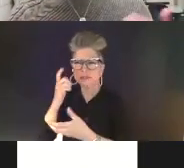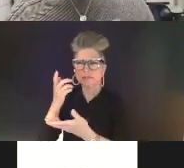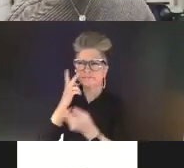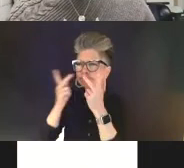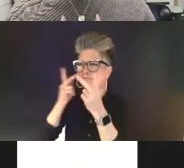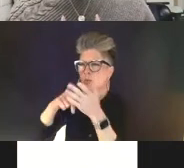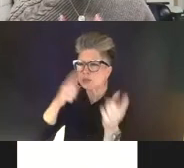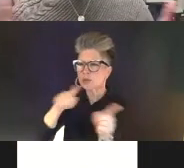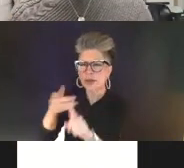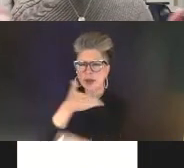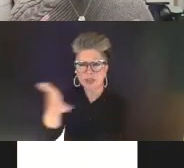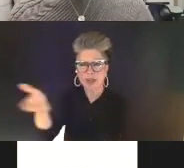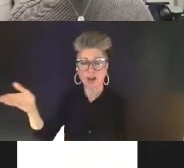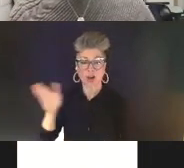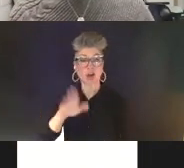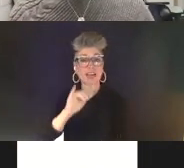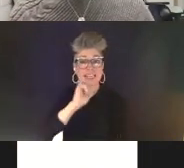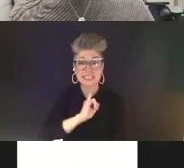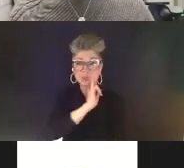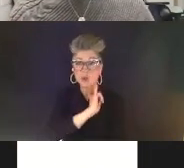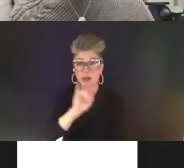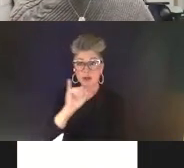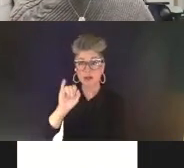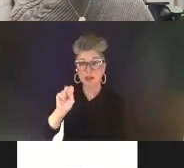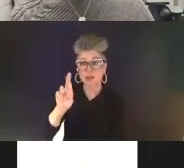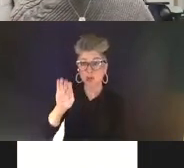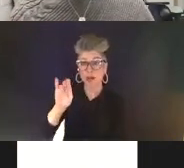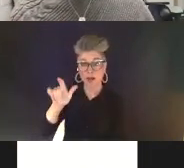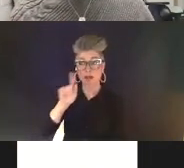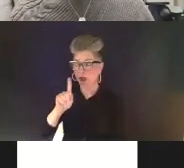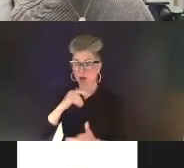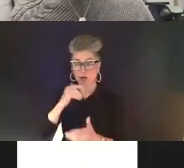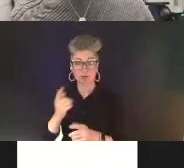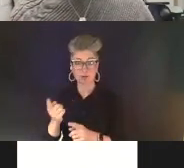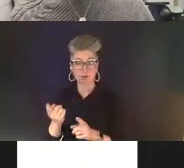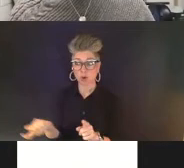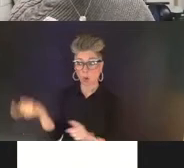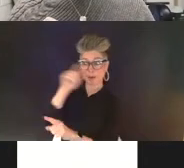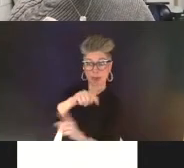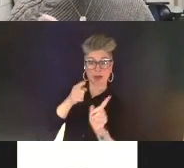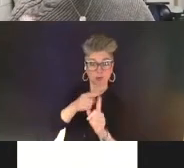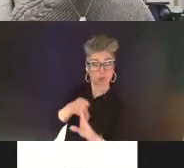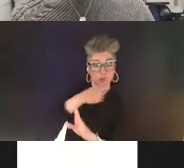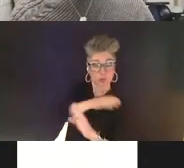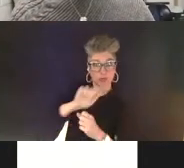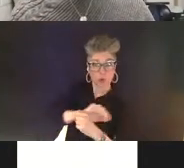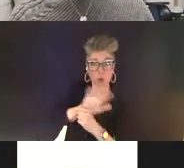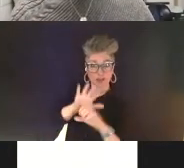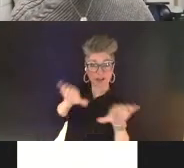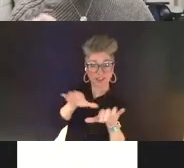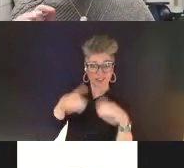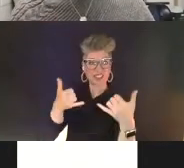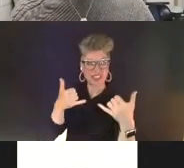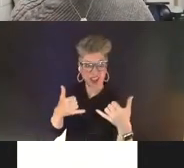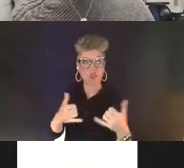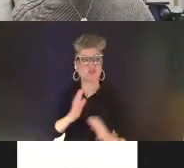Israel. They are literally going back to pre-COVID activities. And I saw an article where they are now starting to